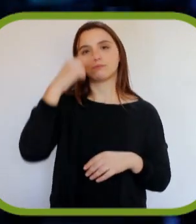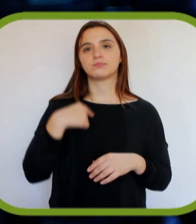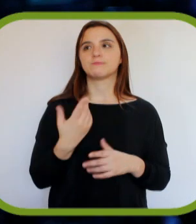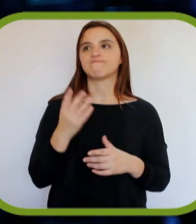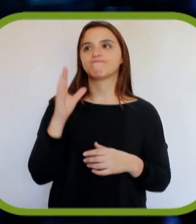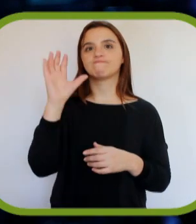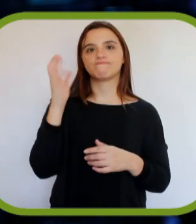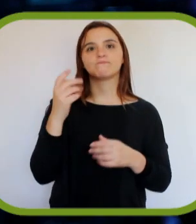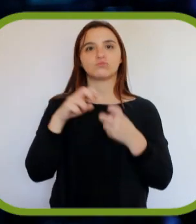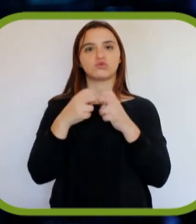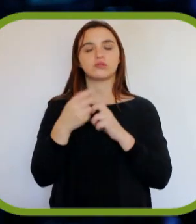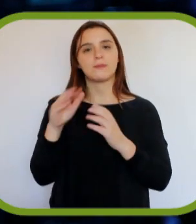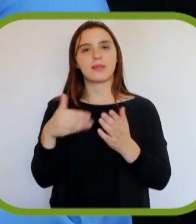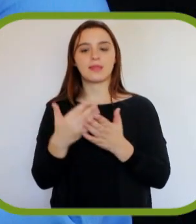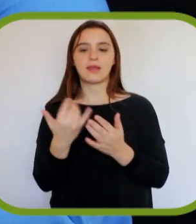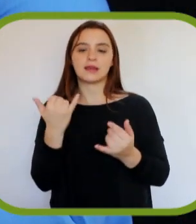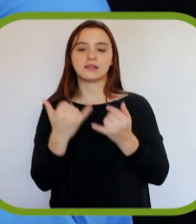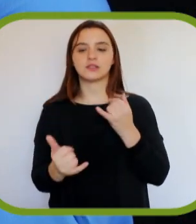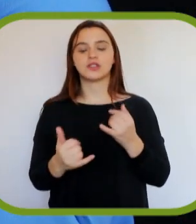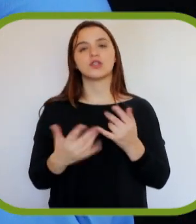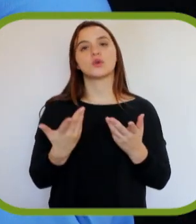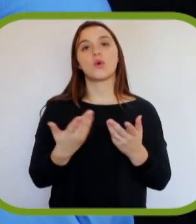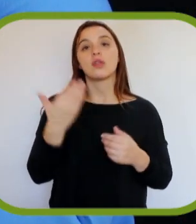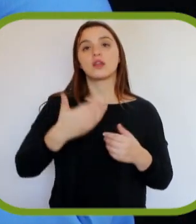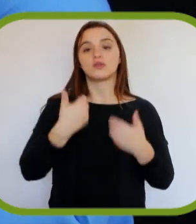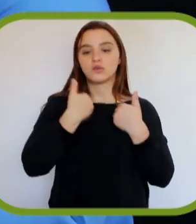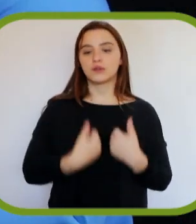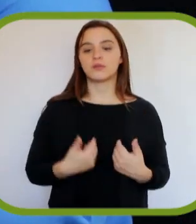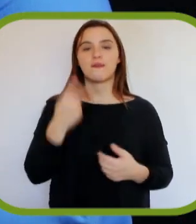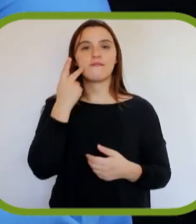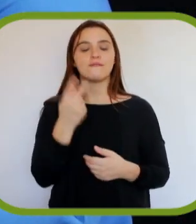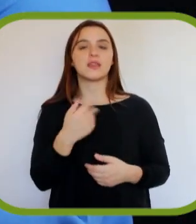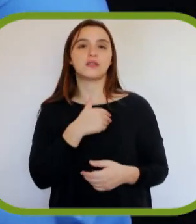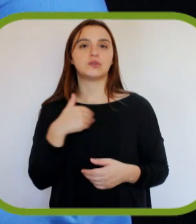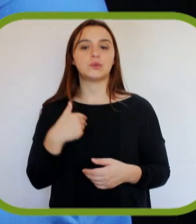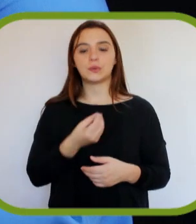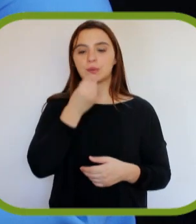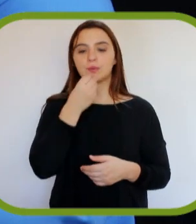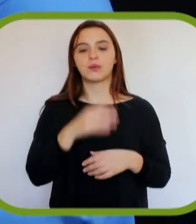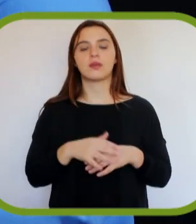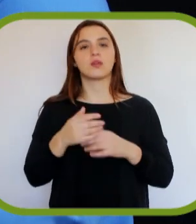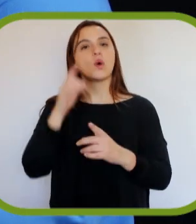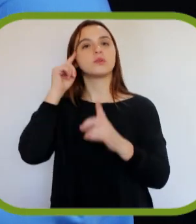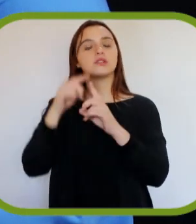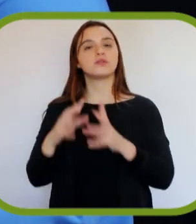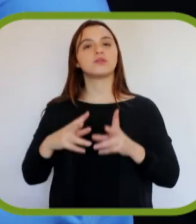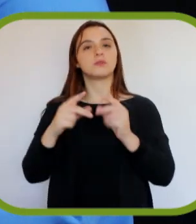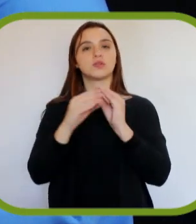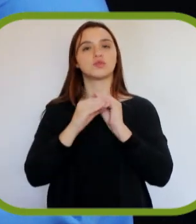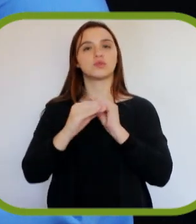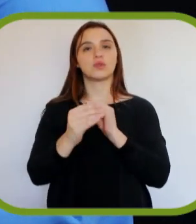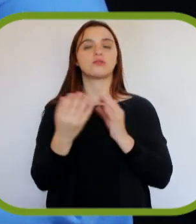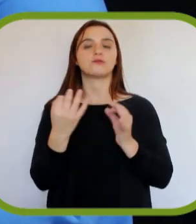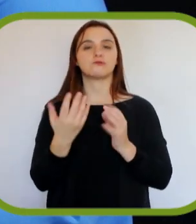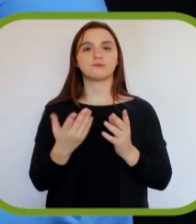the climate crisis poses a serious risk to the fundamental rights to life, health, foods. The Sustainable Development